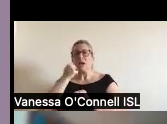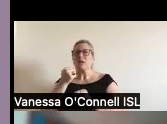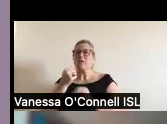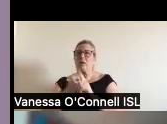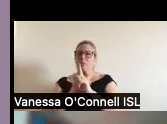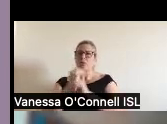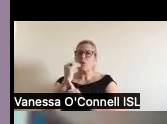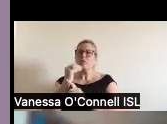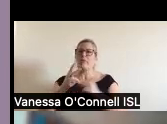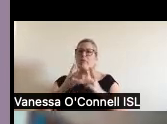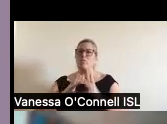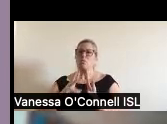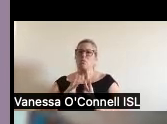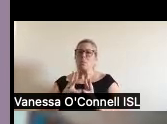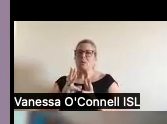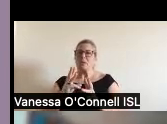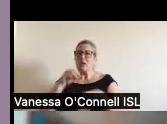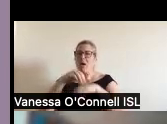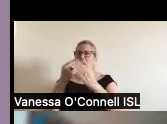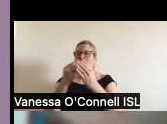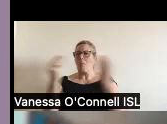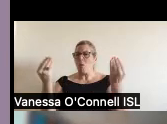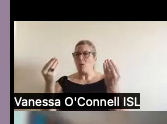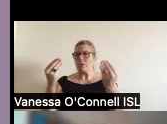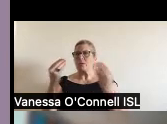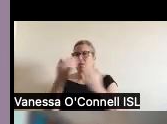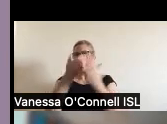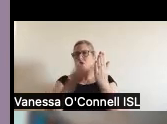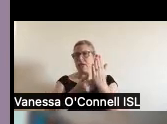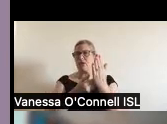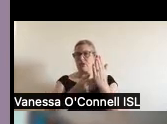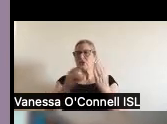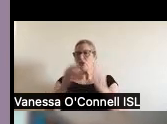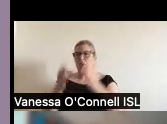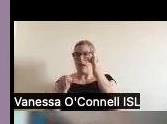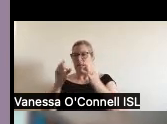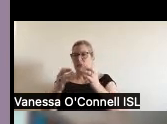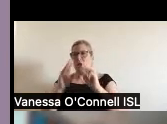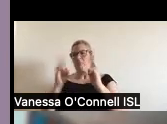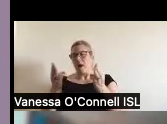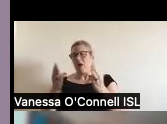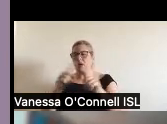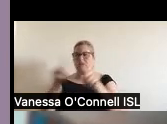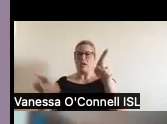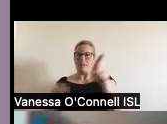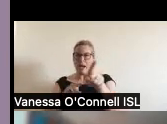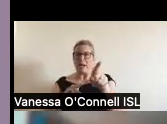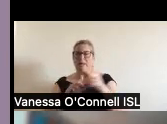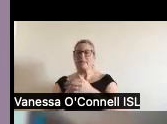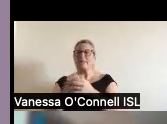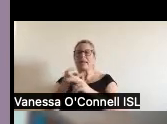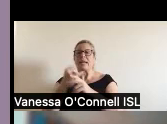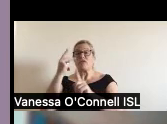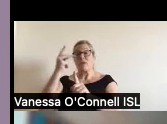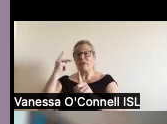of women on board legislation. So political power is kind of falling behind. So in the EU, women